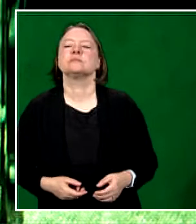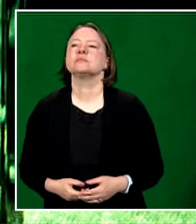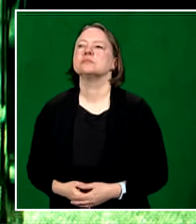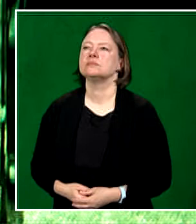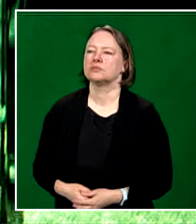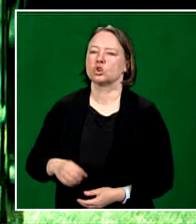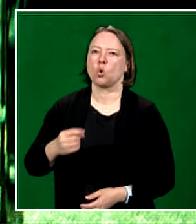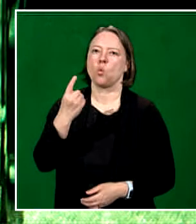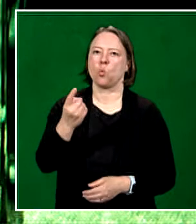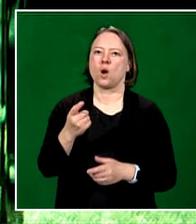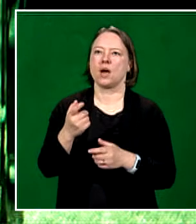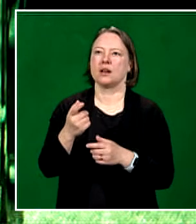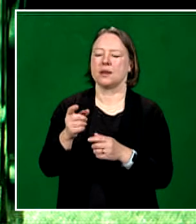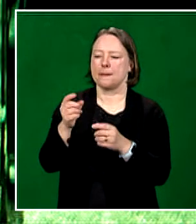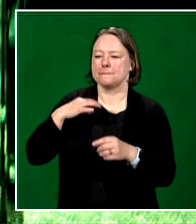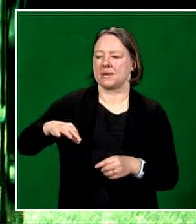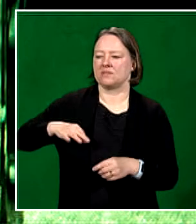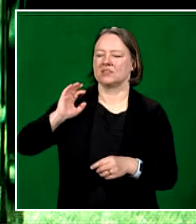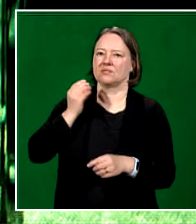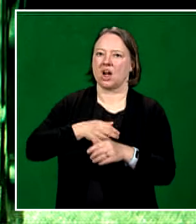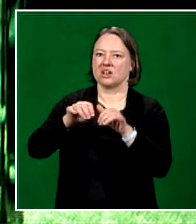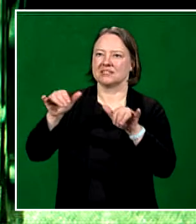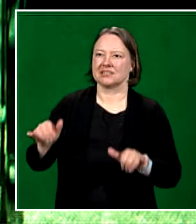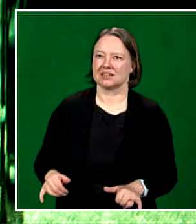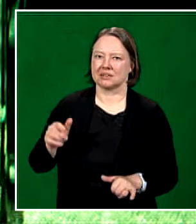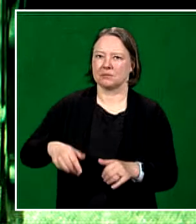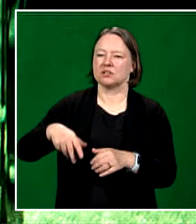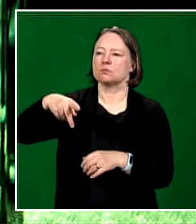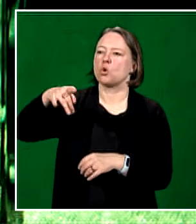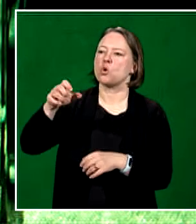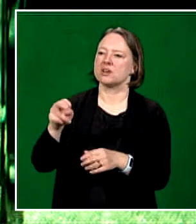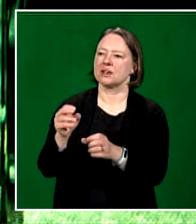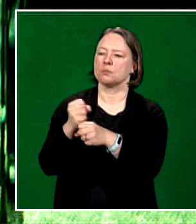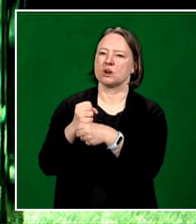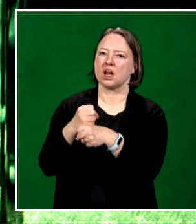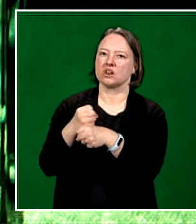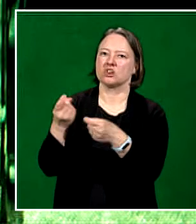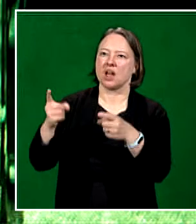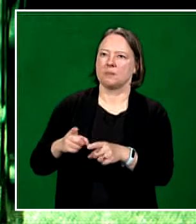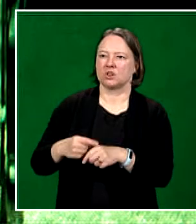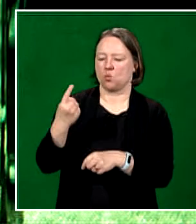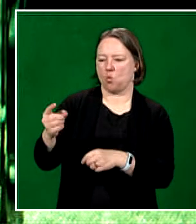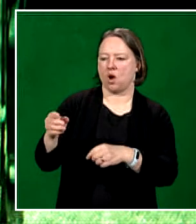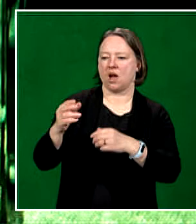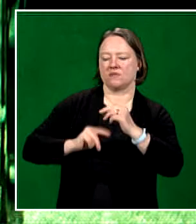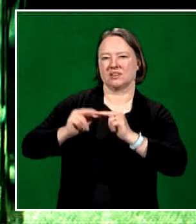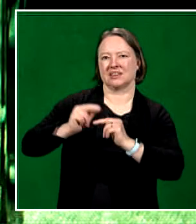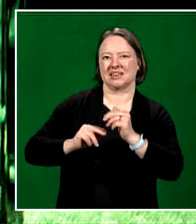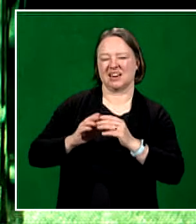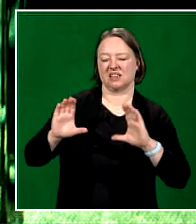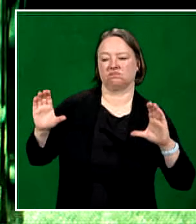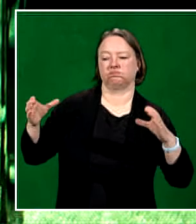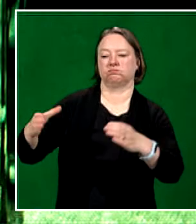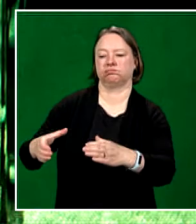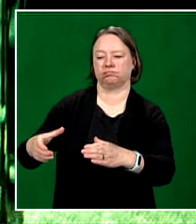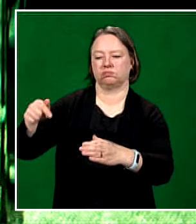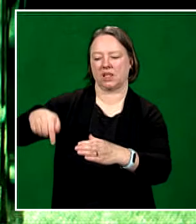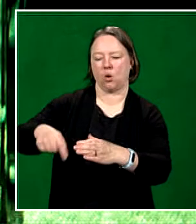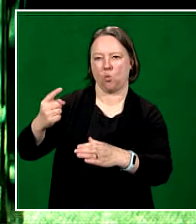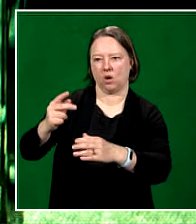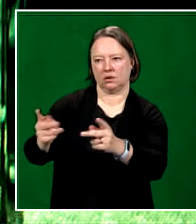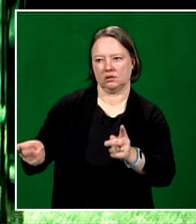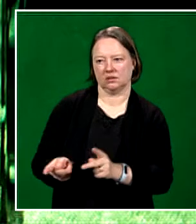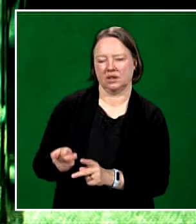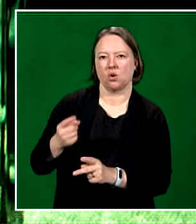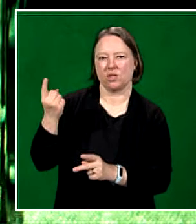So one of the biggest benefits of our system is that the protein production occurs in one facility and it's all contained in that facility. And the only thing